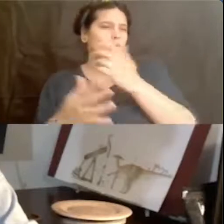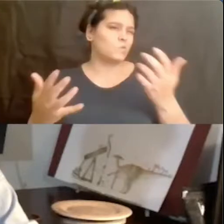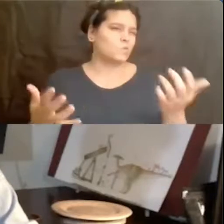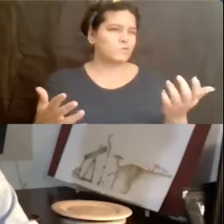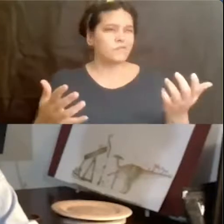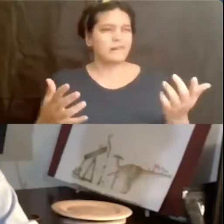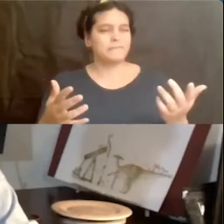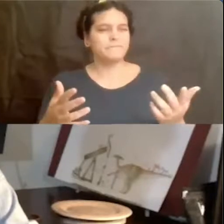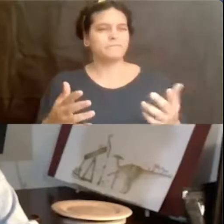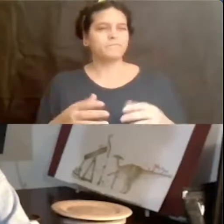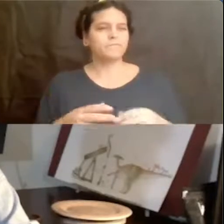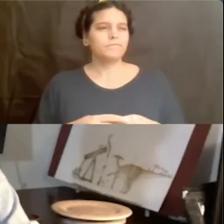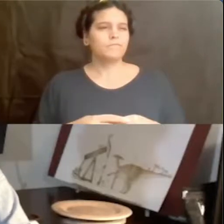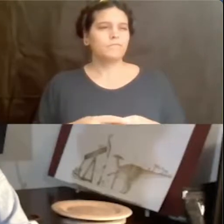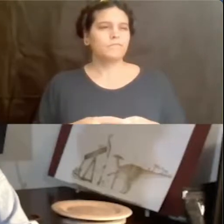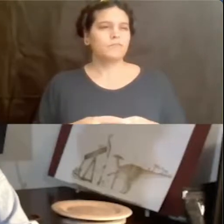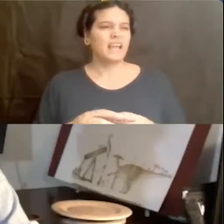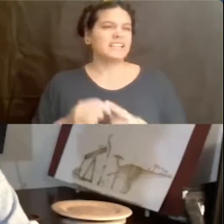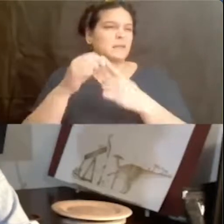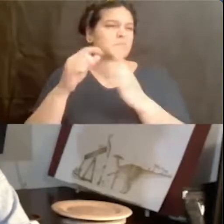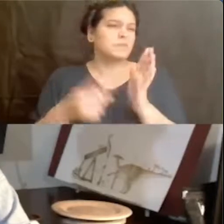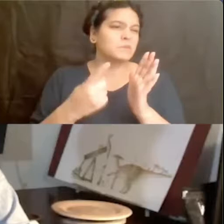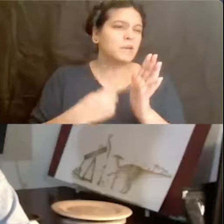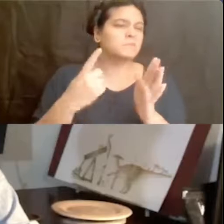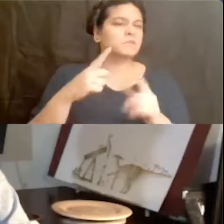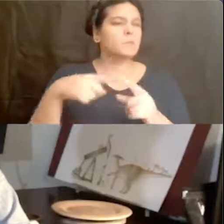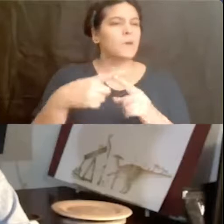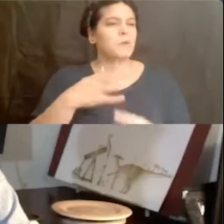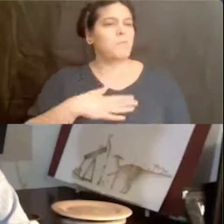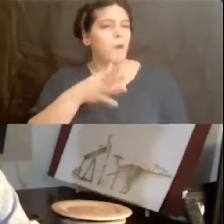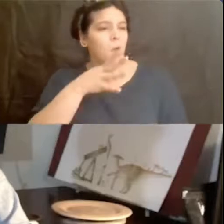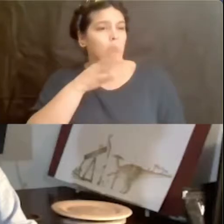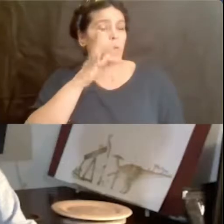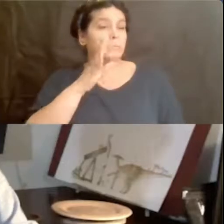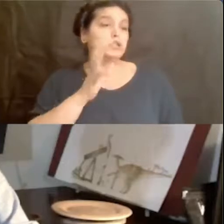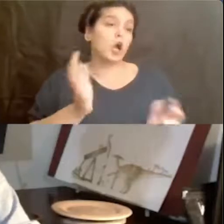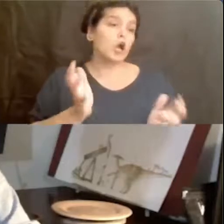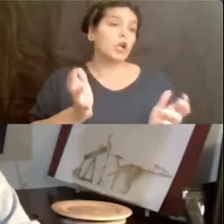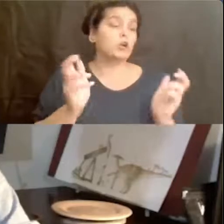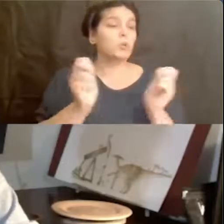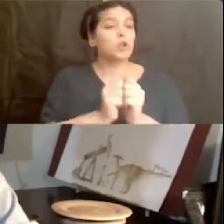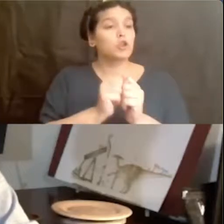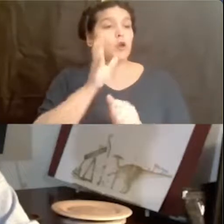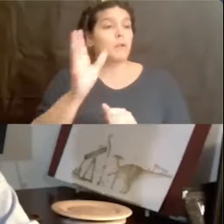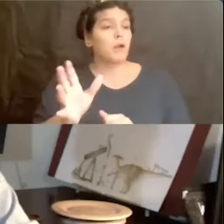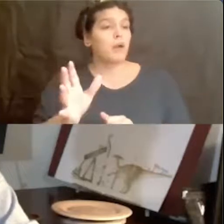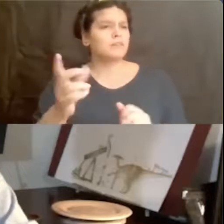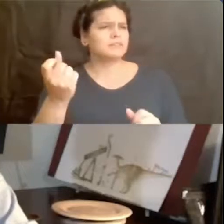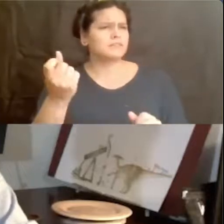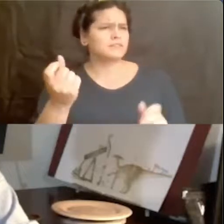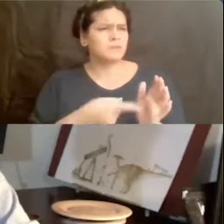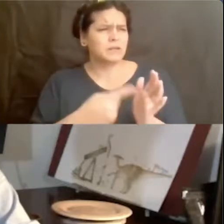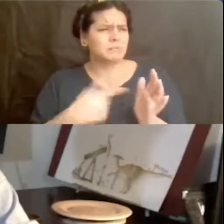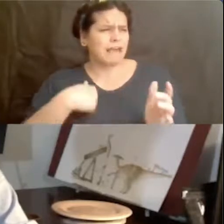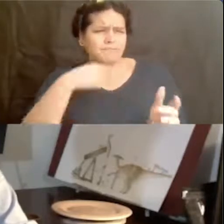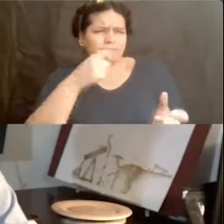just sometimes when my mom would be talking to my grandma, sometimes I wouldn't understand what she's